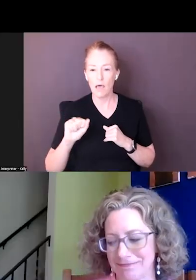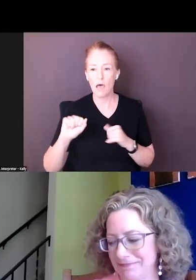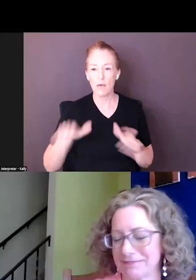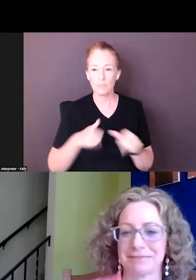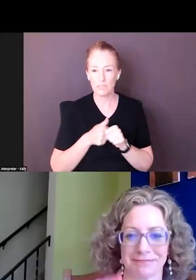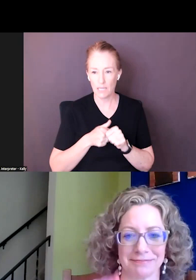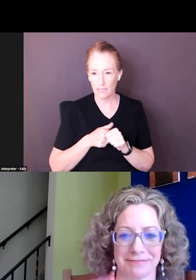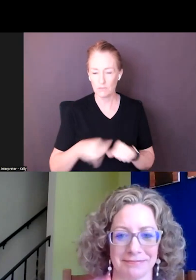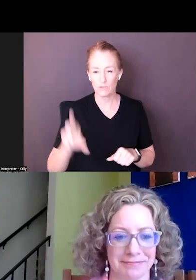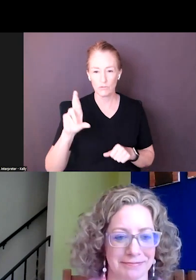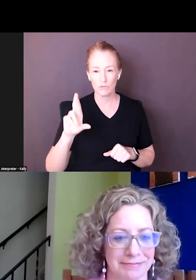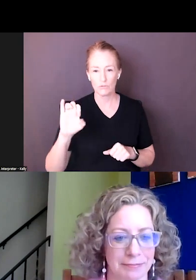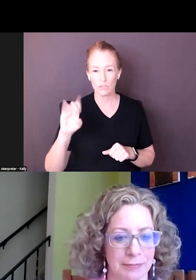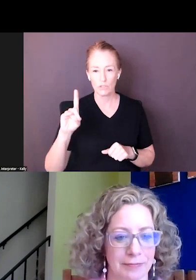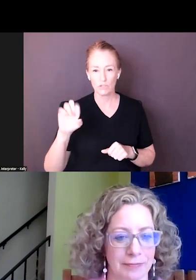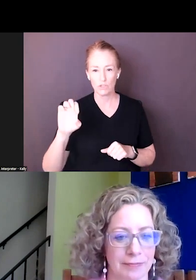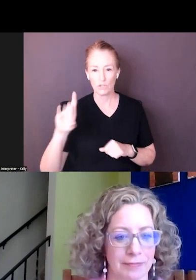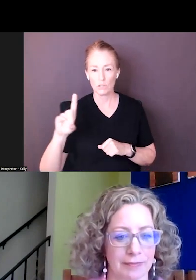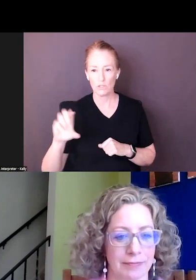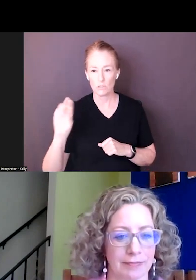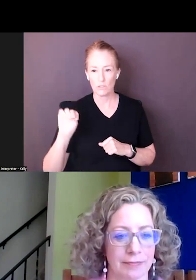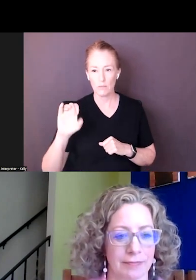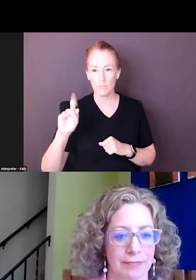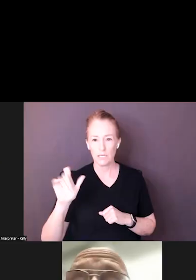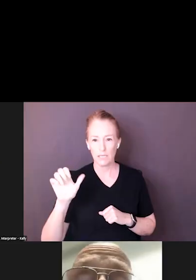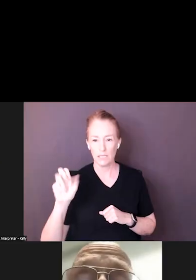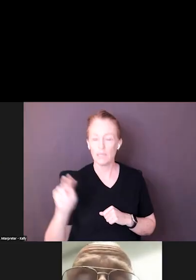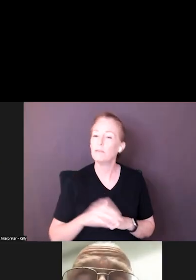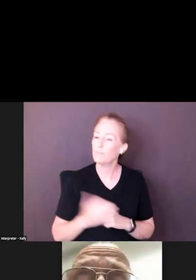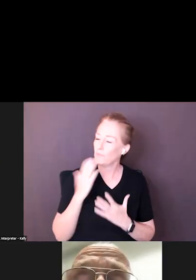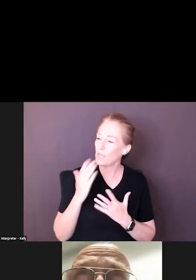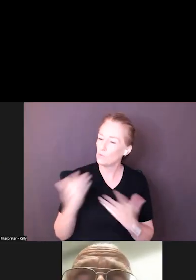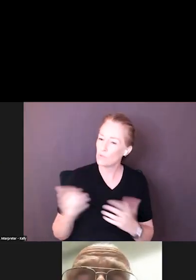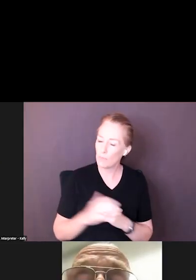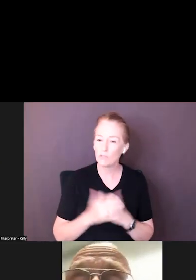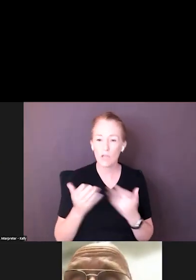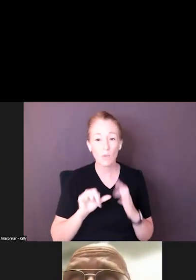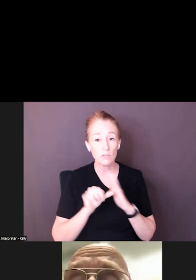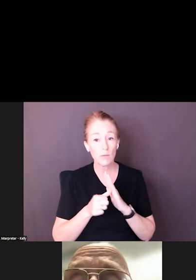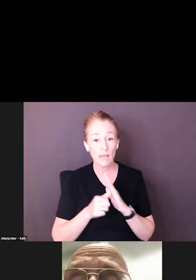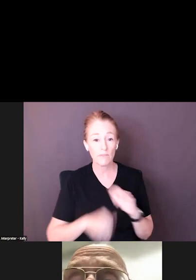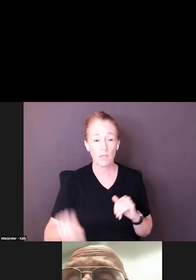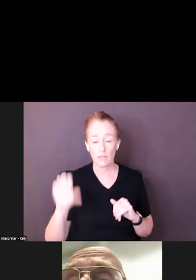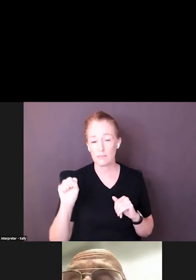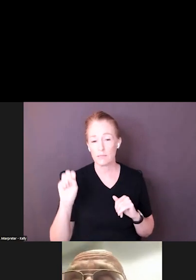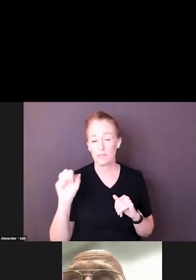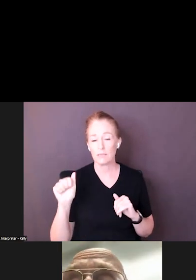Thank you so much. So one thing I would like to highlight is that SAMHSA just released